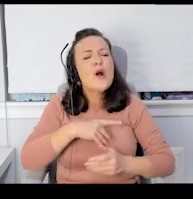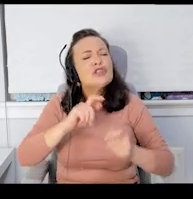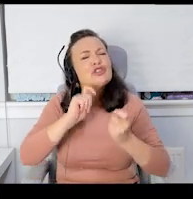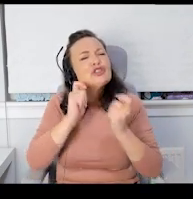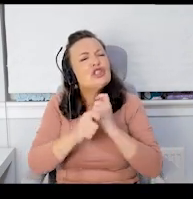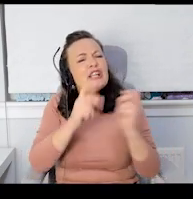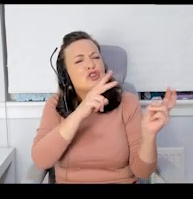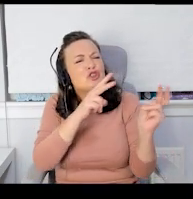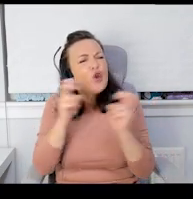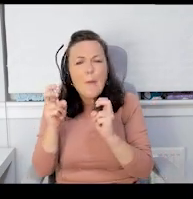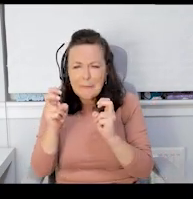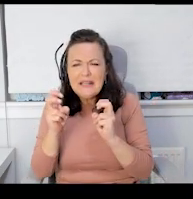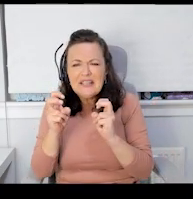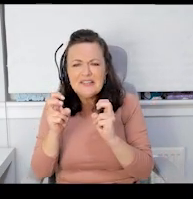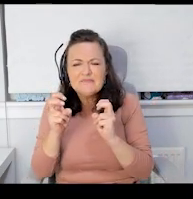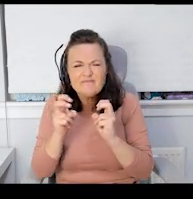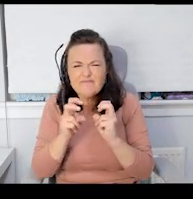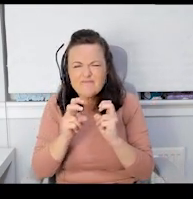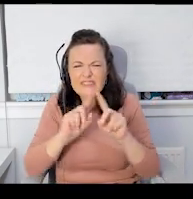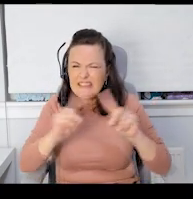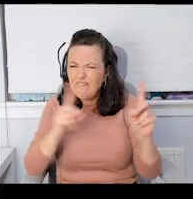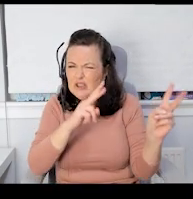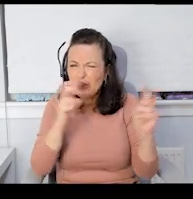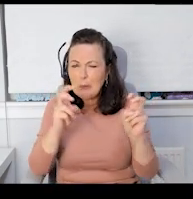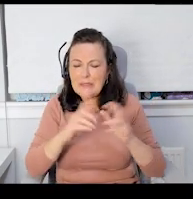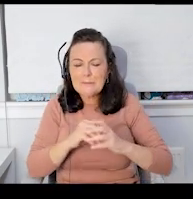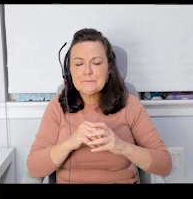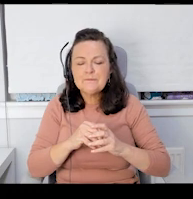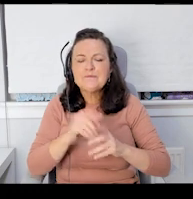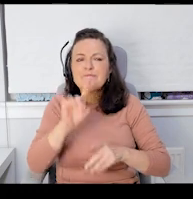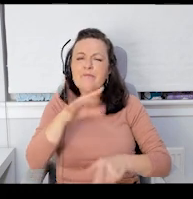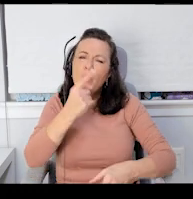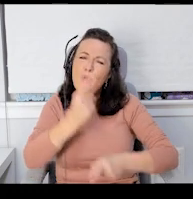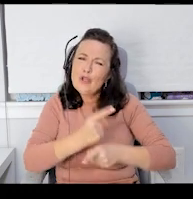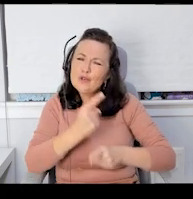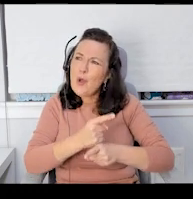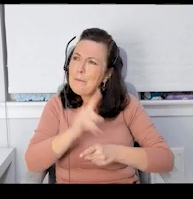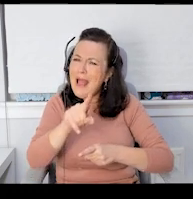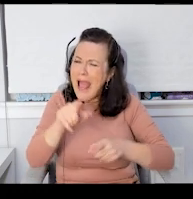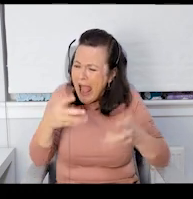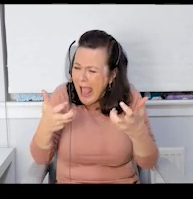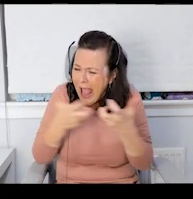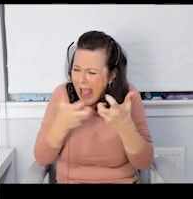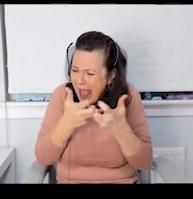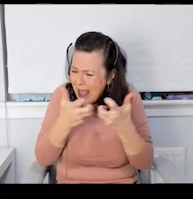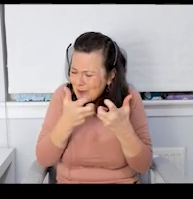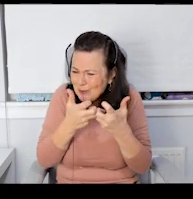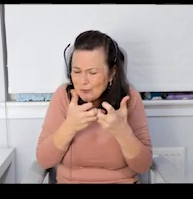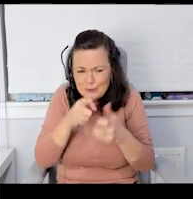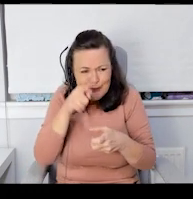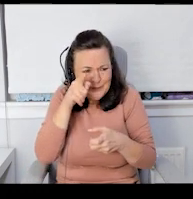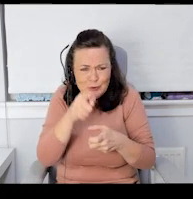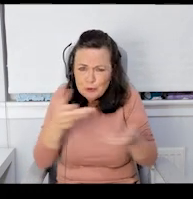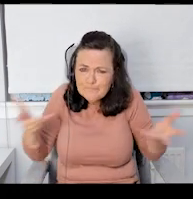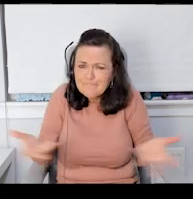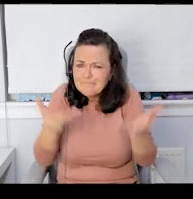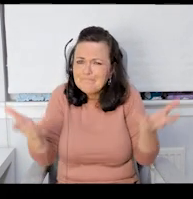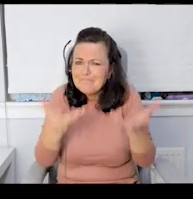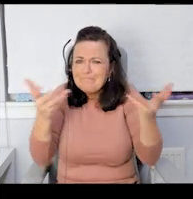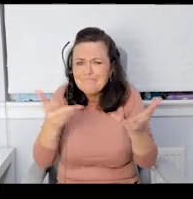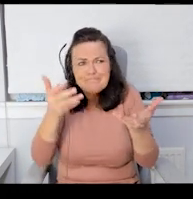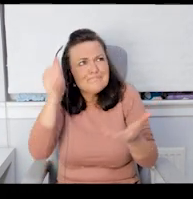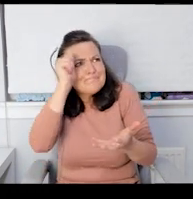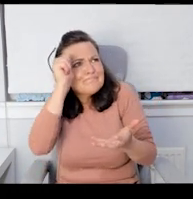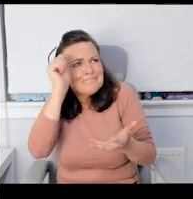another topic, which is about driving awareness of apprenticeships overall. So Pam, back to yourself. What happens in your school to raise awareness